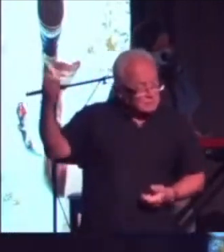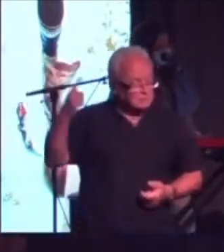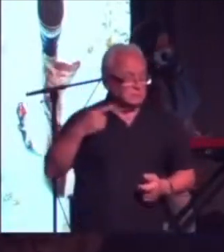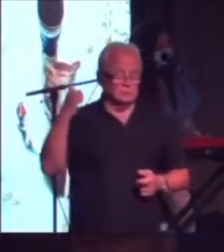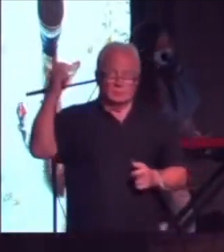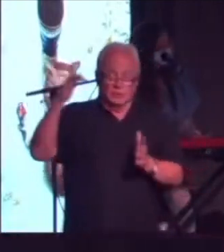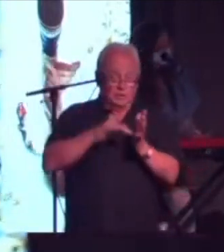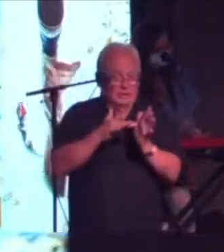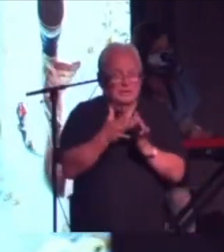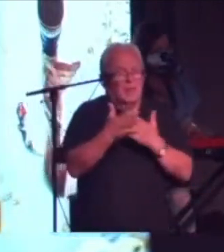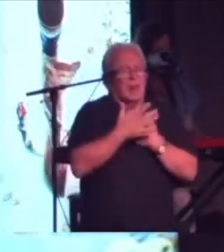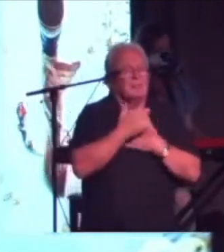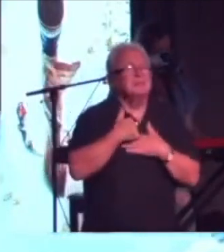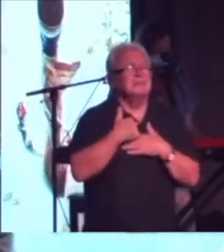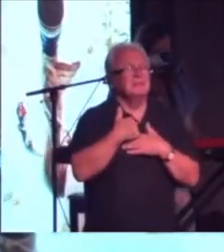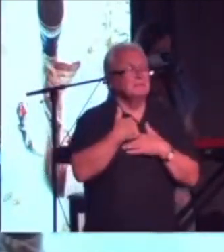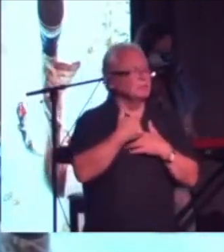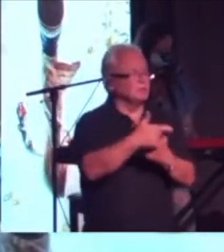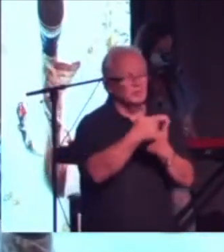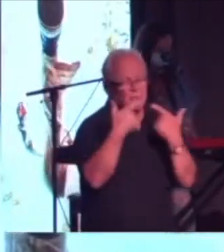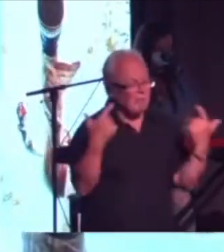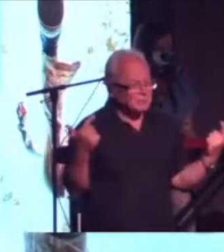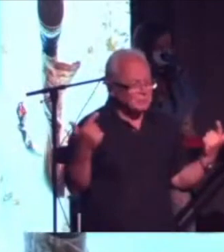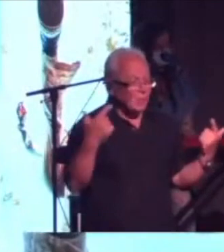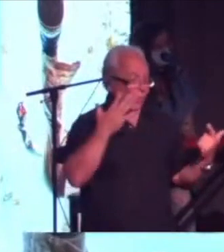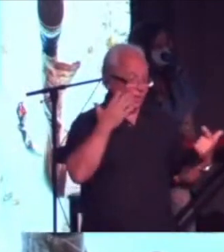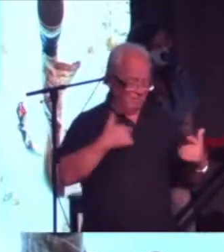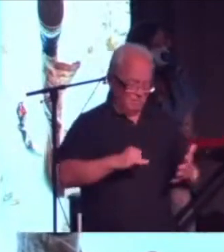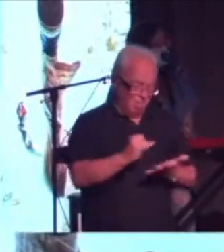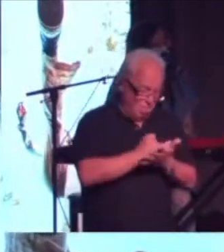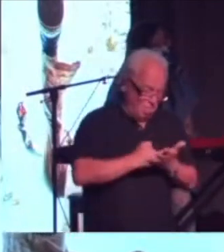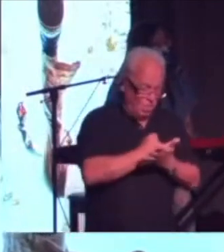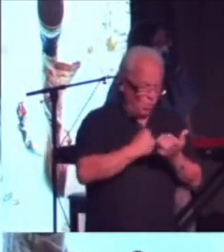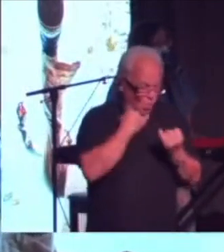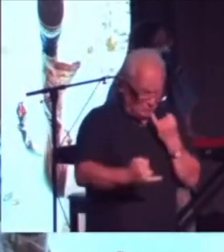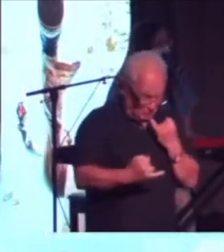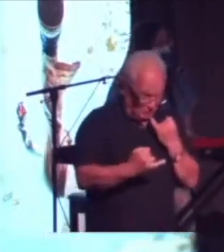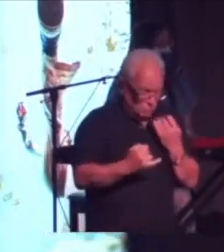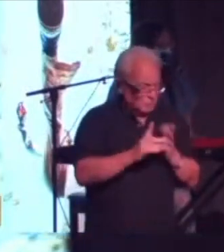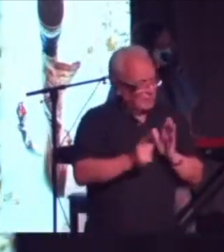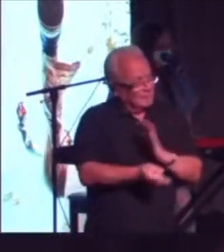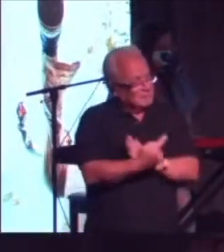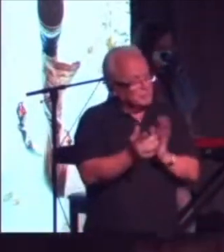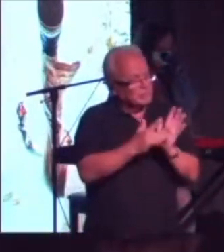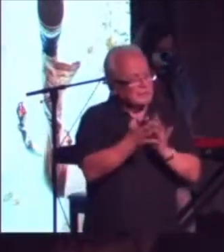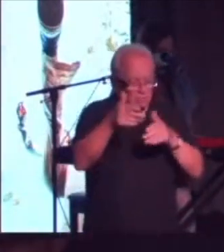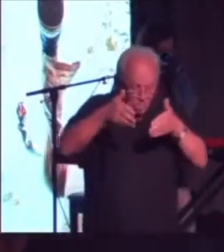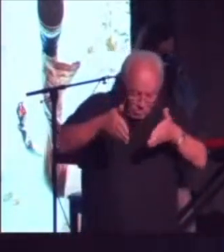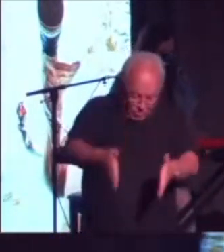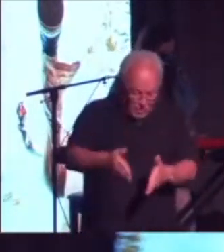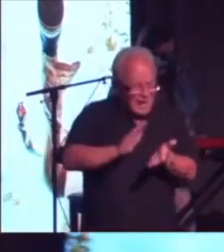He loved you so much at your worst that he went to hell to save you. And he celebrates us